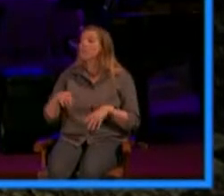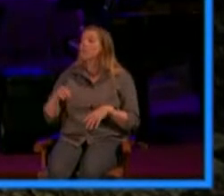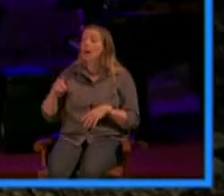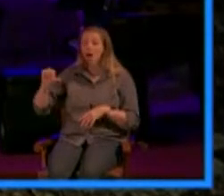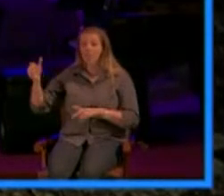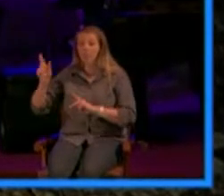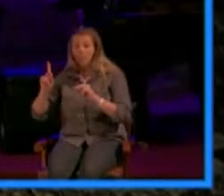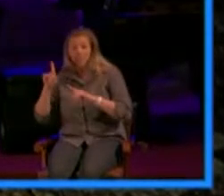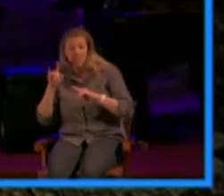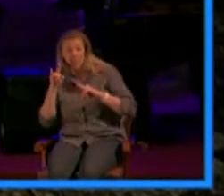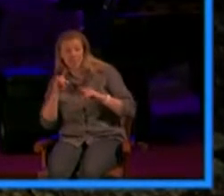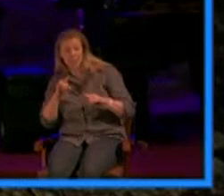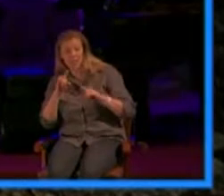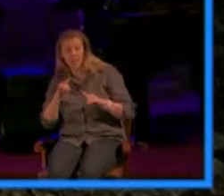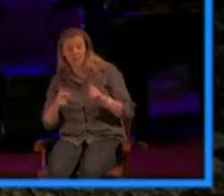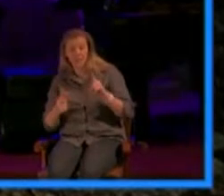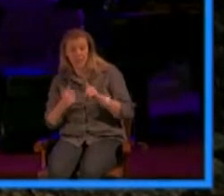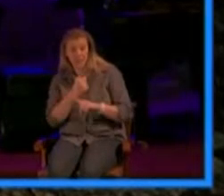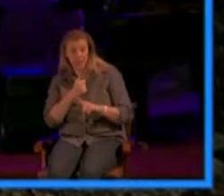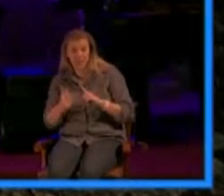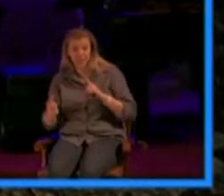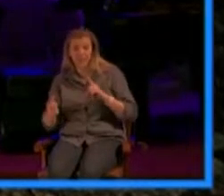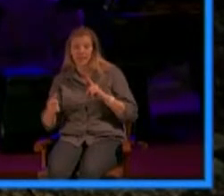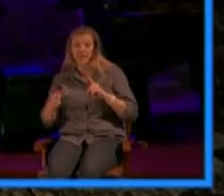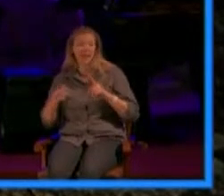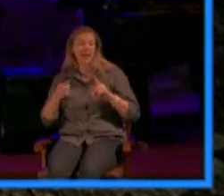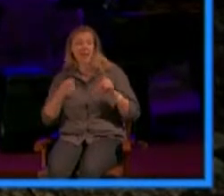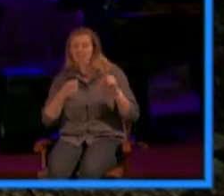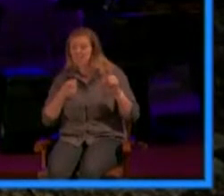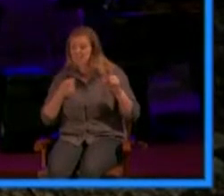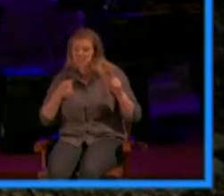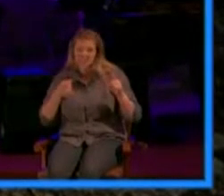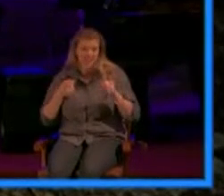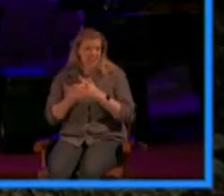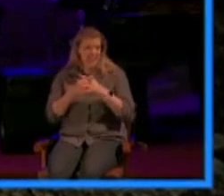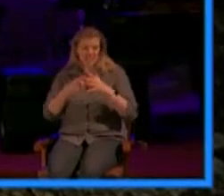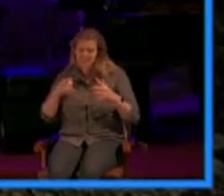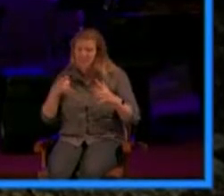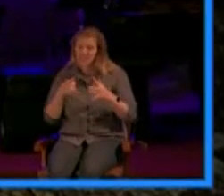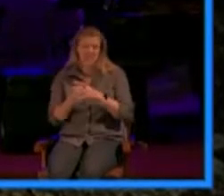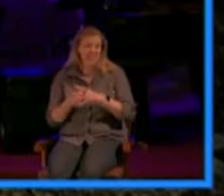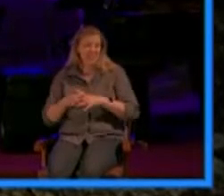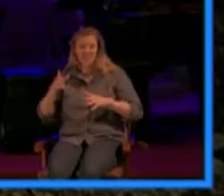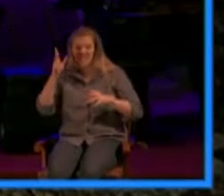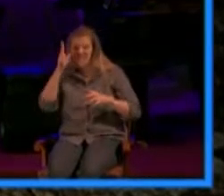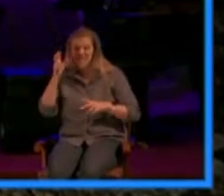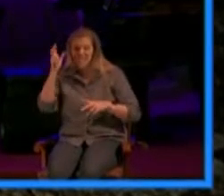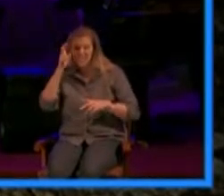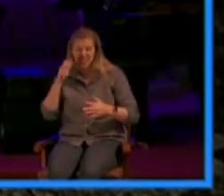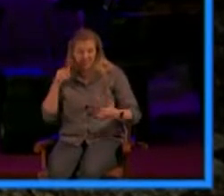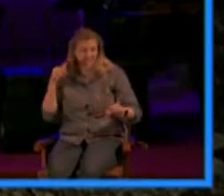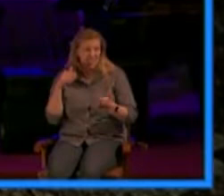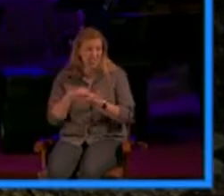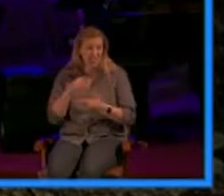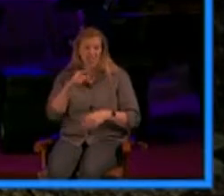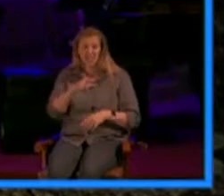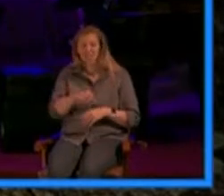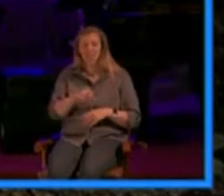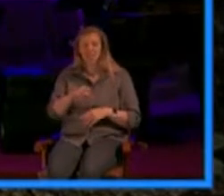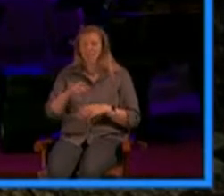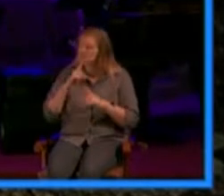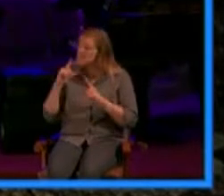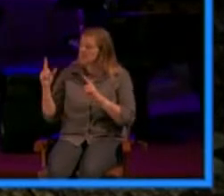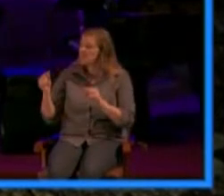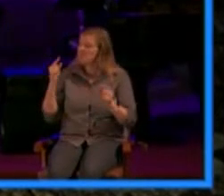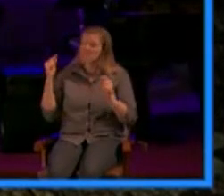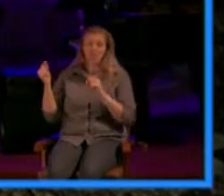and persecute you and utter all kinds of evil against you, even falsely, on my account. And